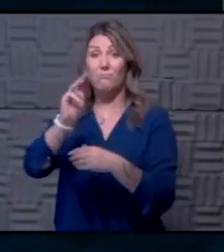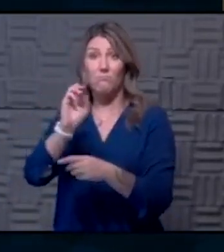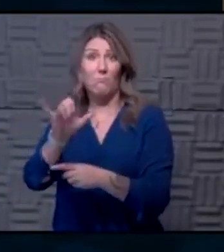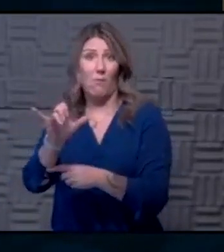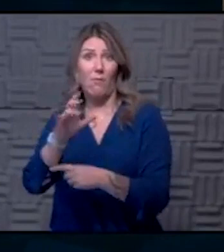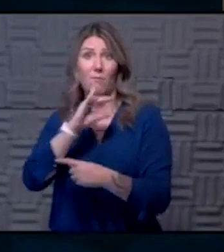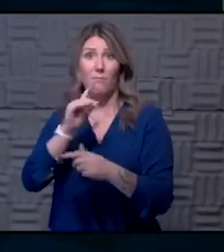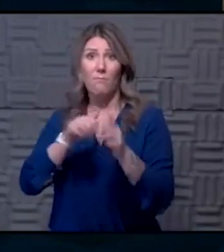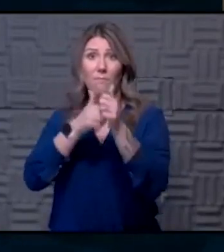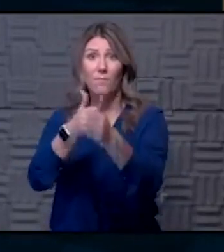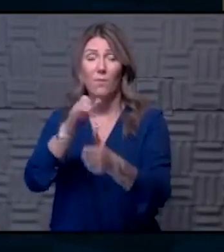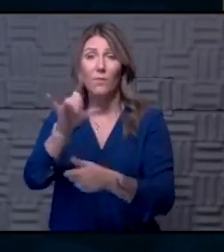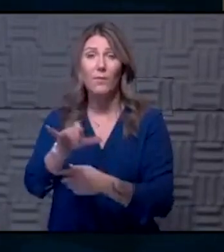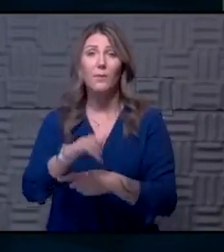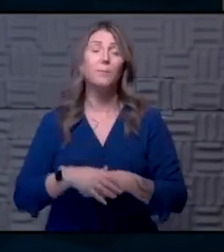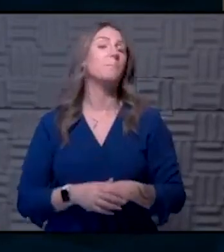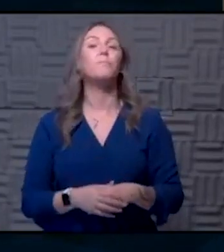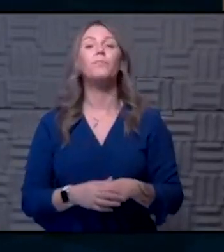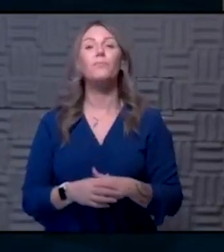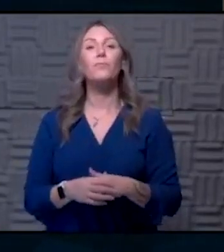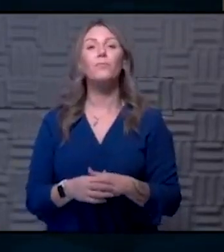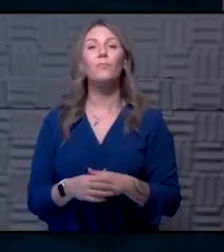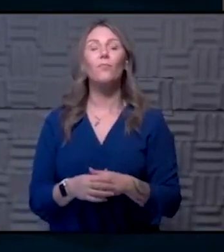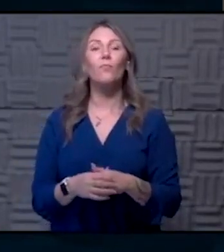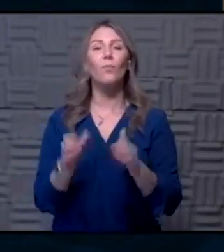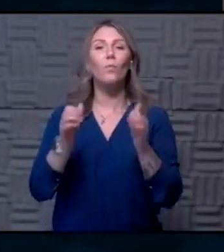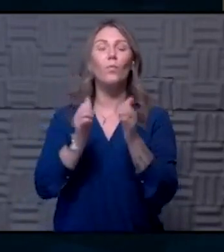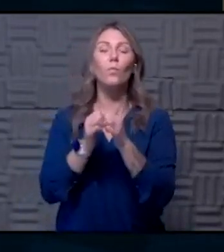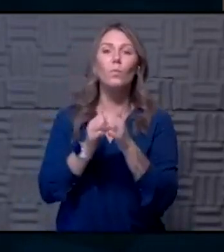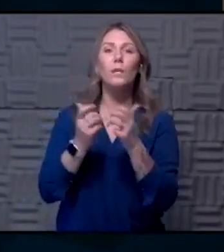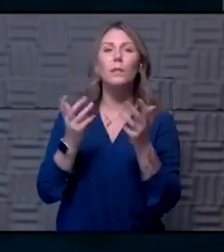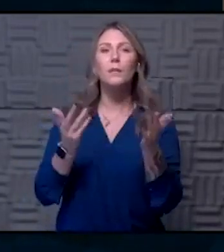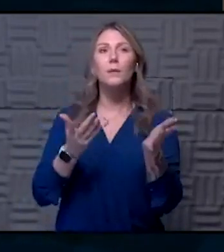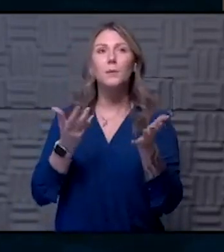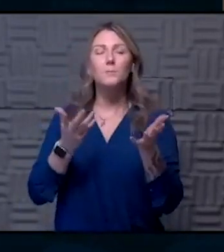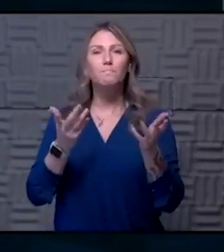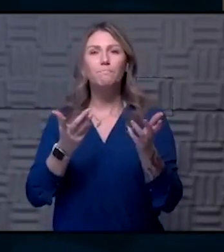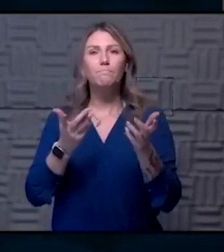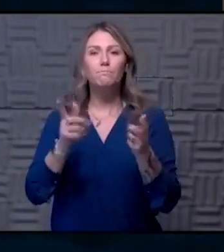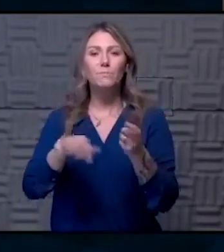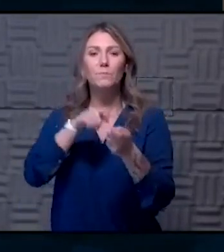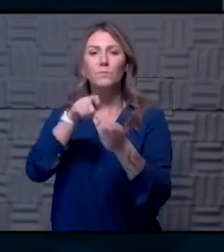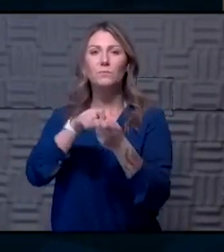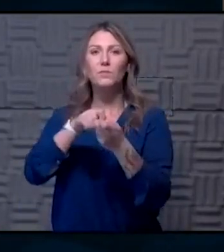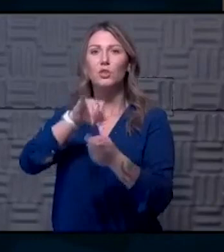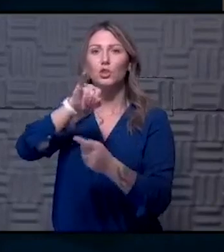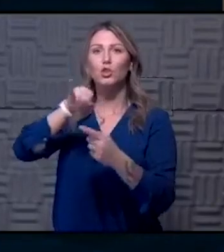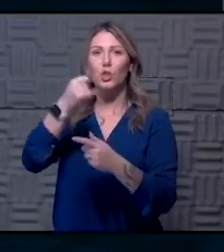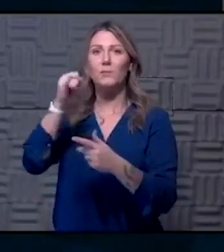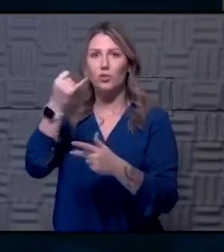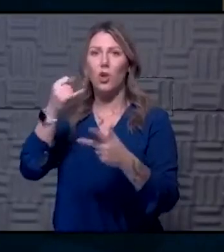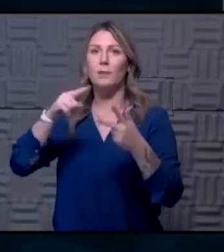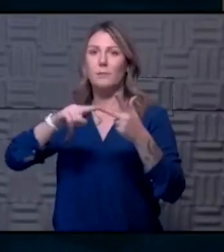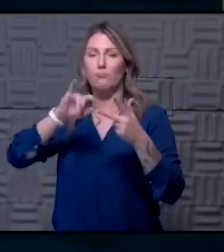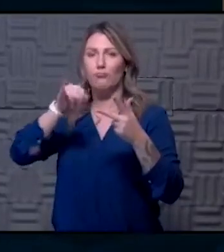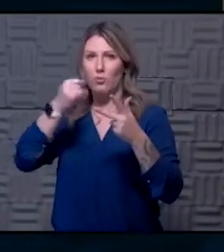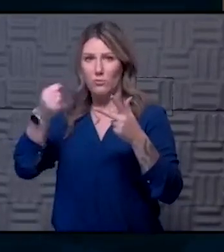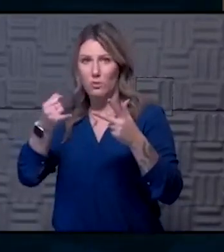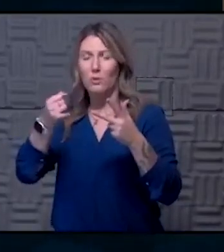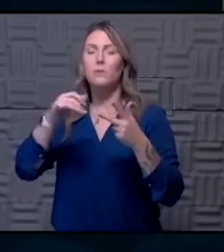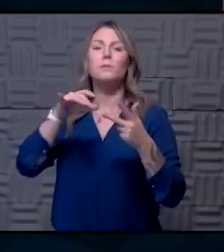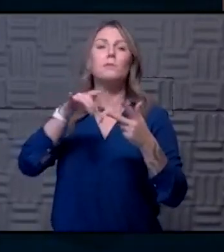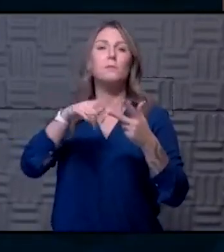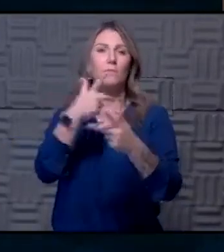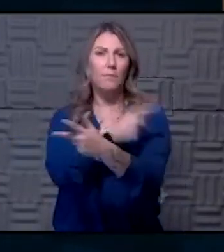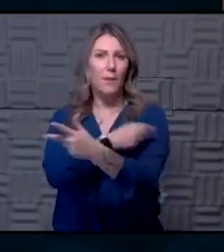Following that, or with greater degree of particularly Johnson & Johnson vaccine, we may be able to expand